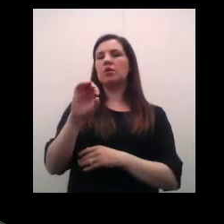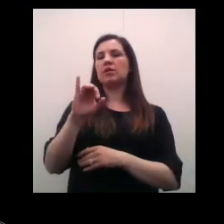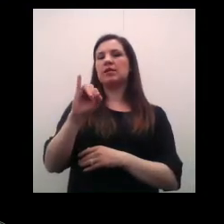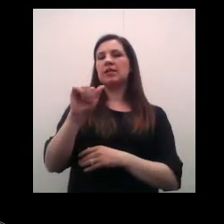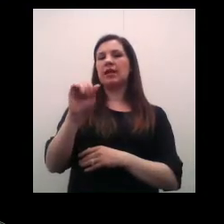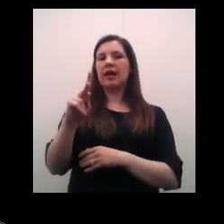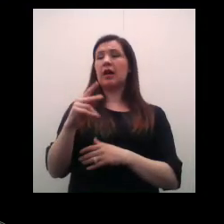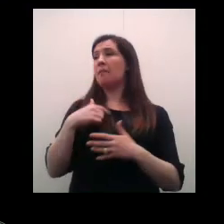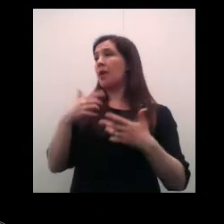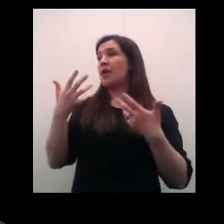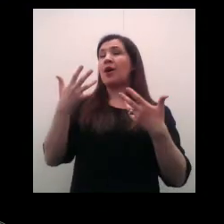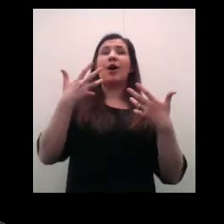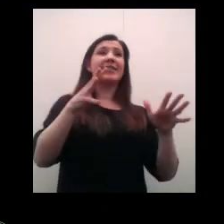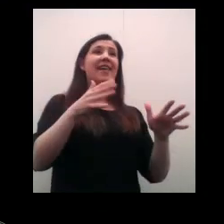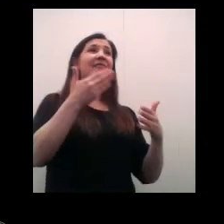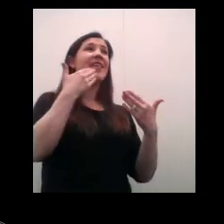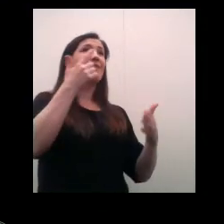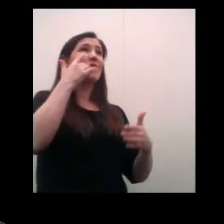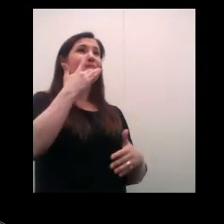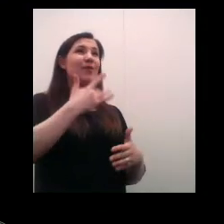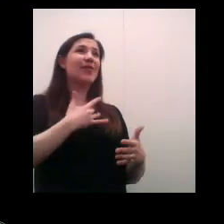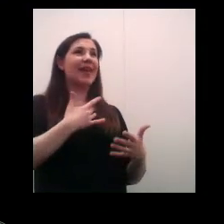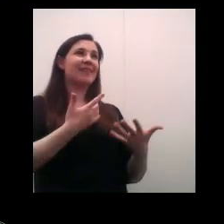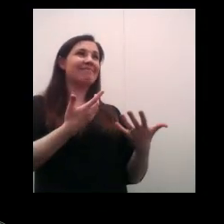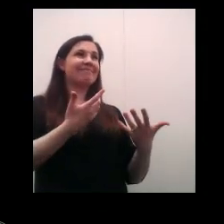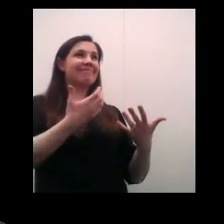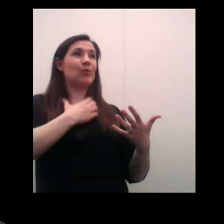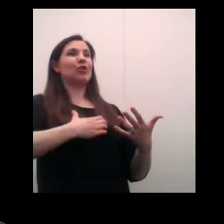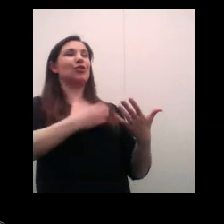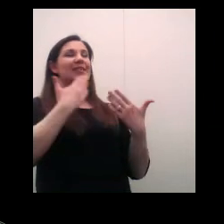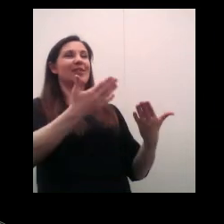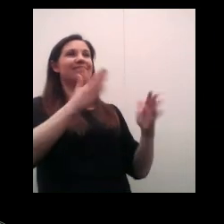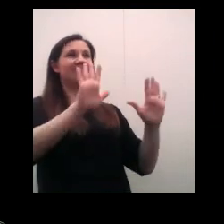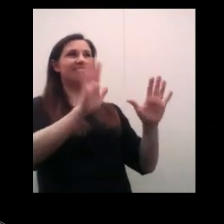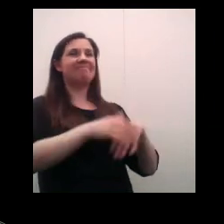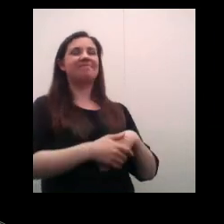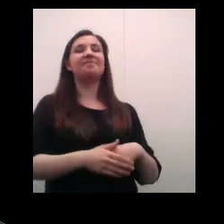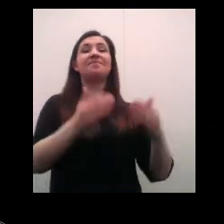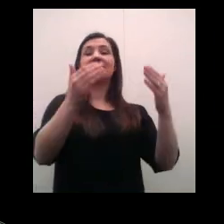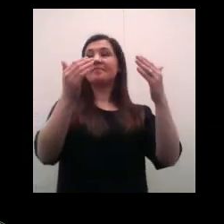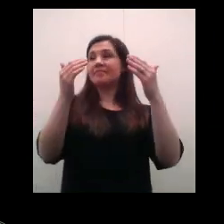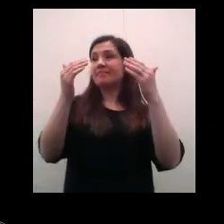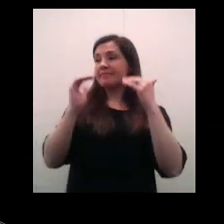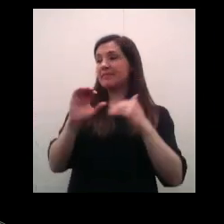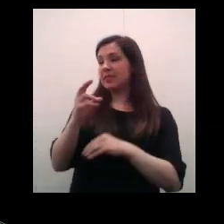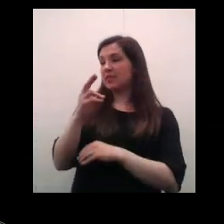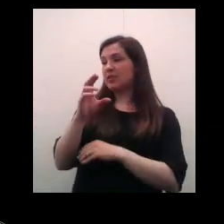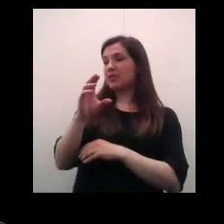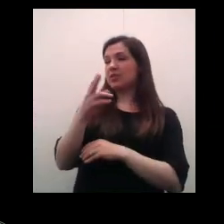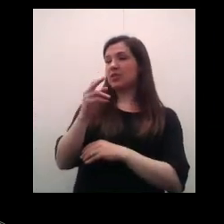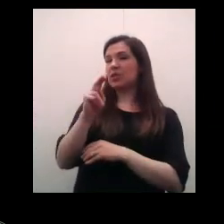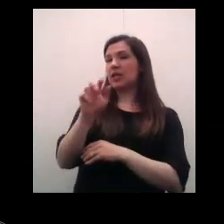I'm all set. Thank you for the birthday wishes. I'm all set, though. Thank you. Okay. Channel 2, Emily Watkins, anything else?